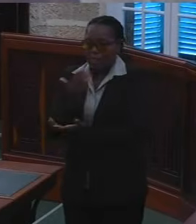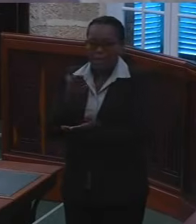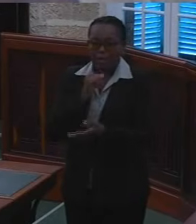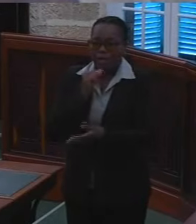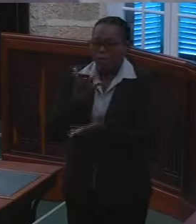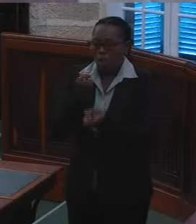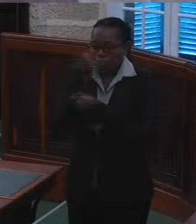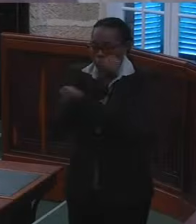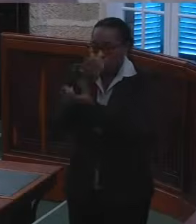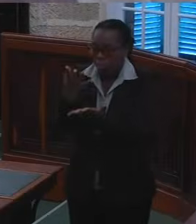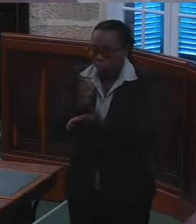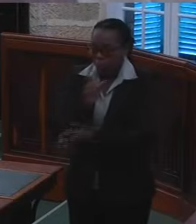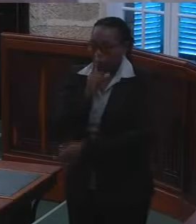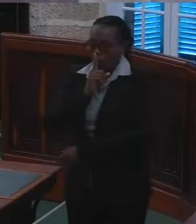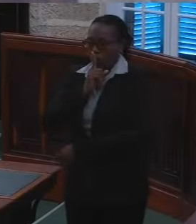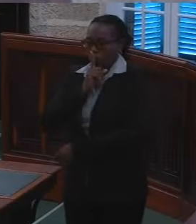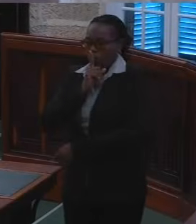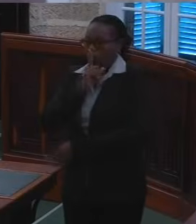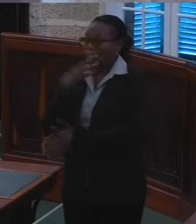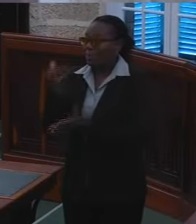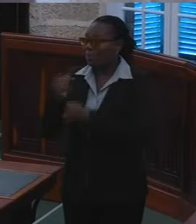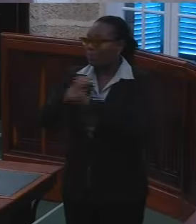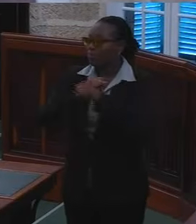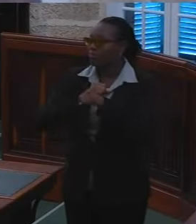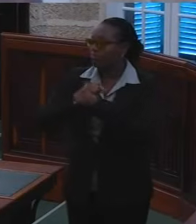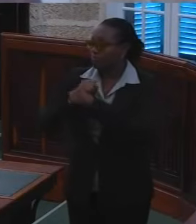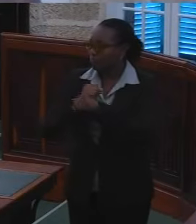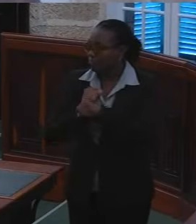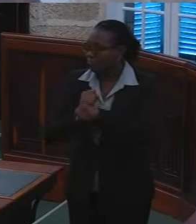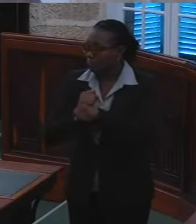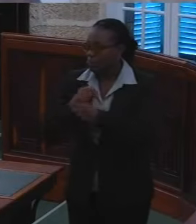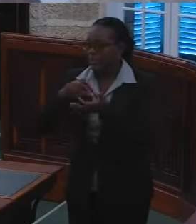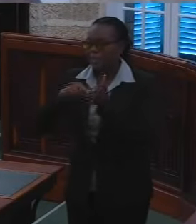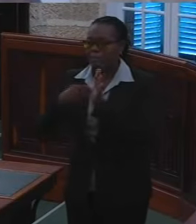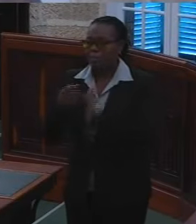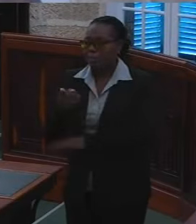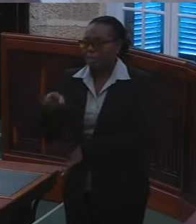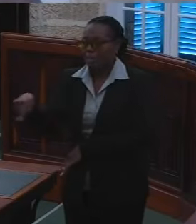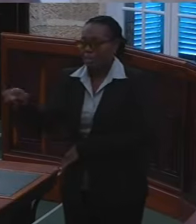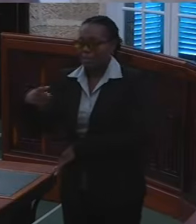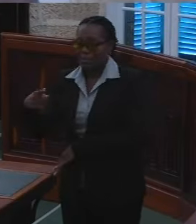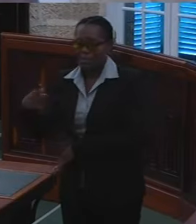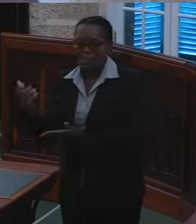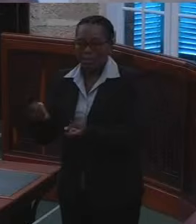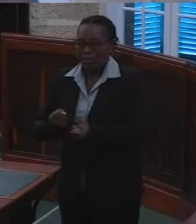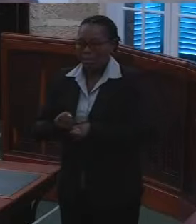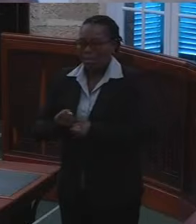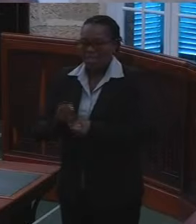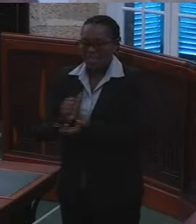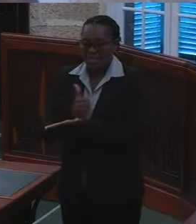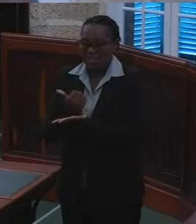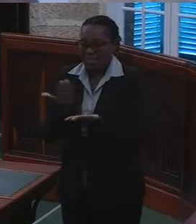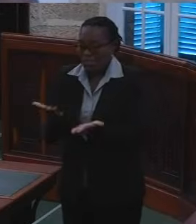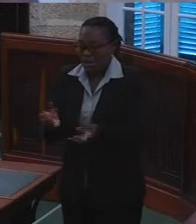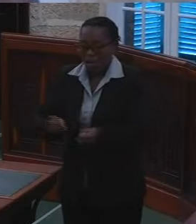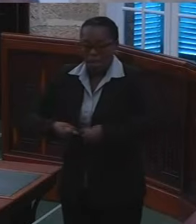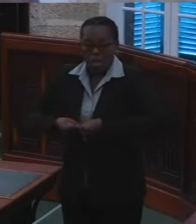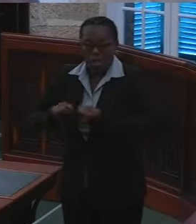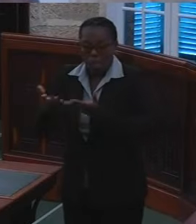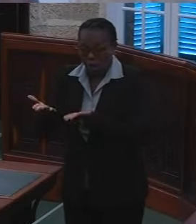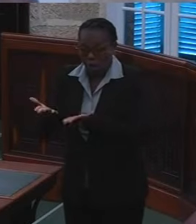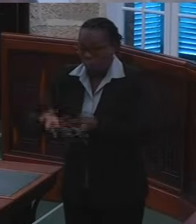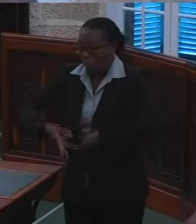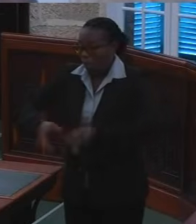and privacy, which are formally protected. It restricts unauthorized publication of information that could identify vulnerable adults.